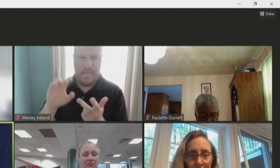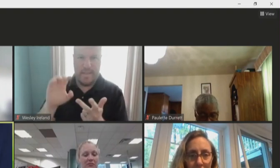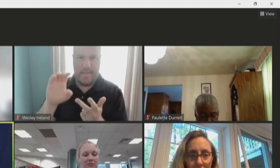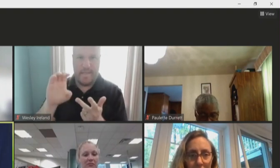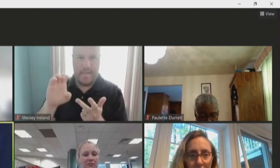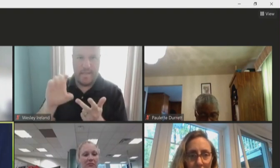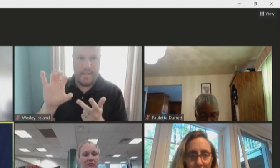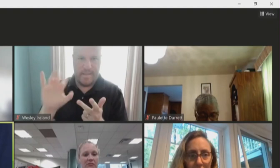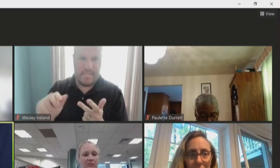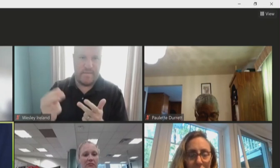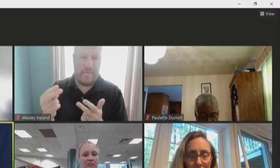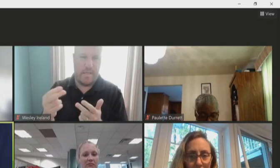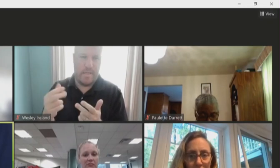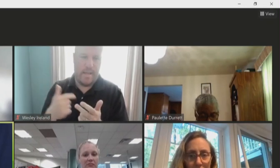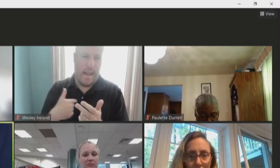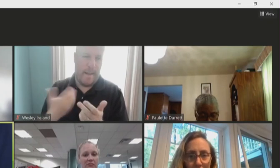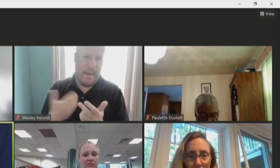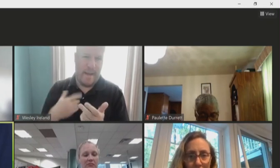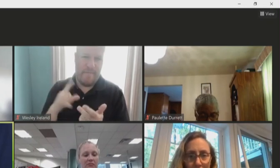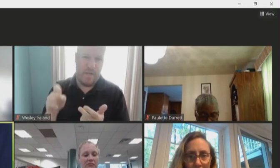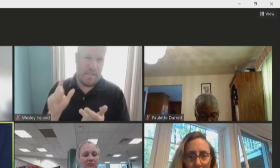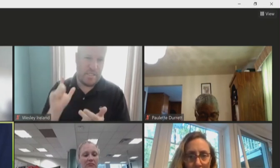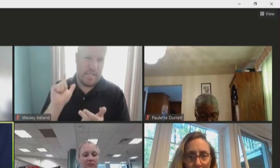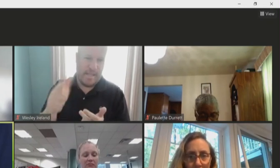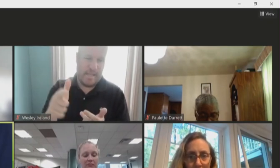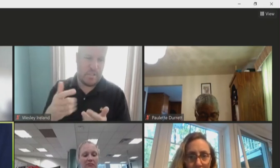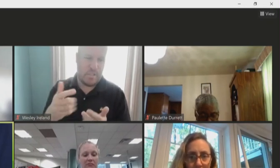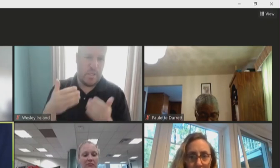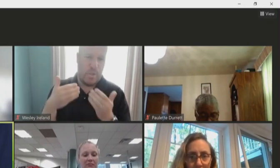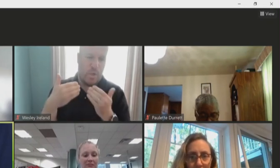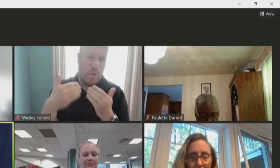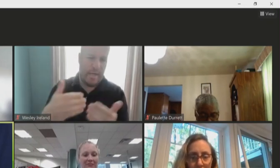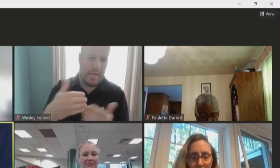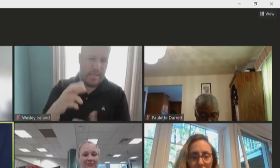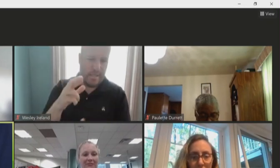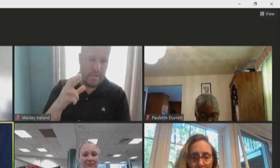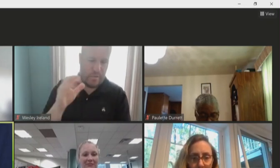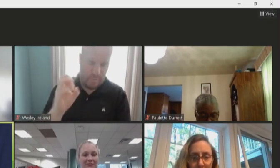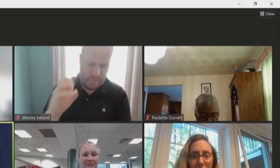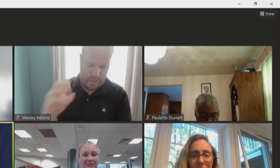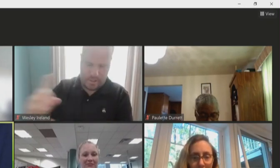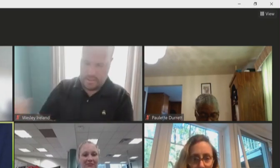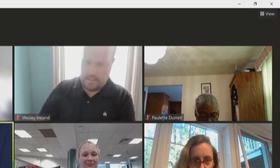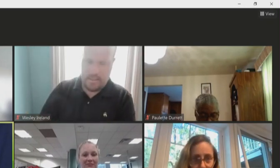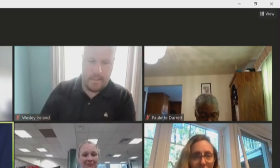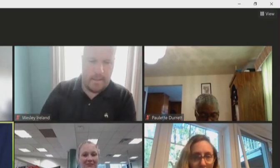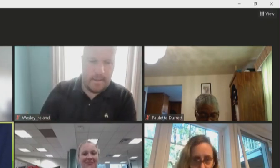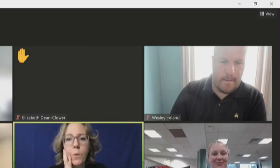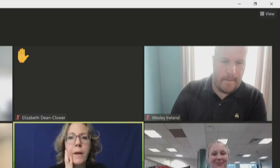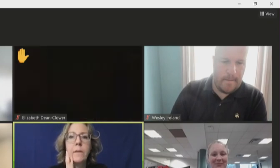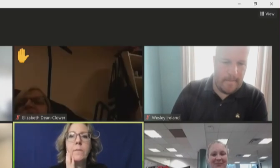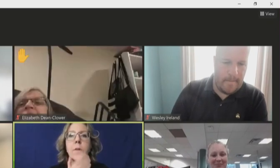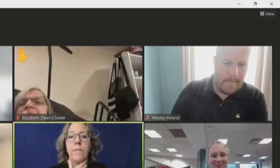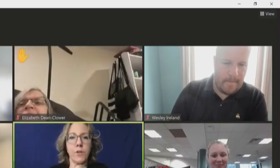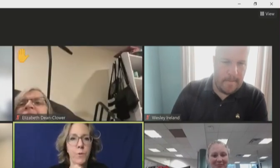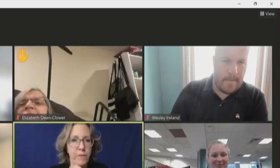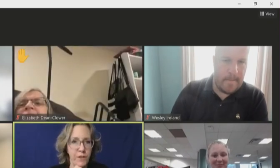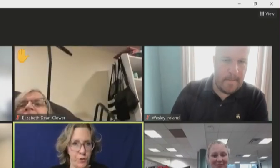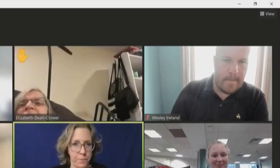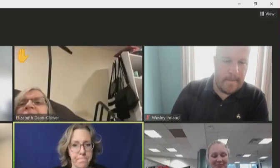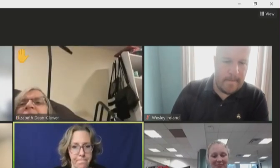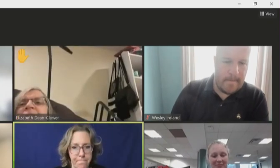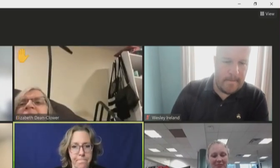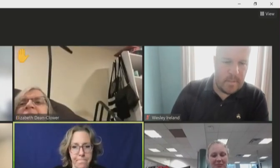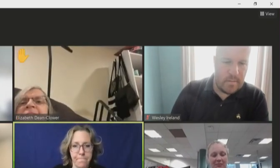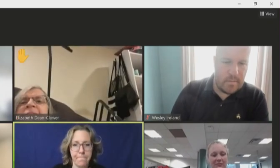then Jerry and then Elizabeth have a question, and then I might have a question afterwards, but we'll go ahead first with